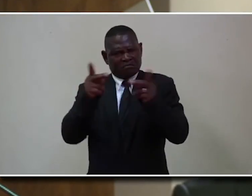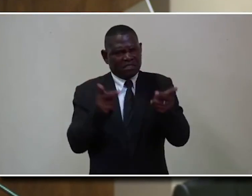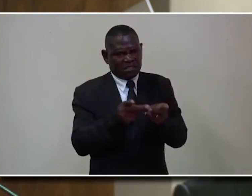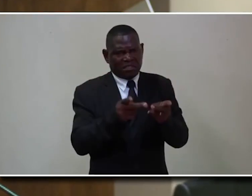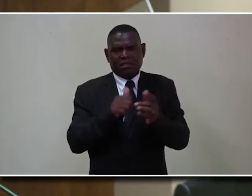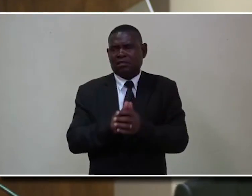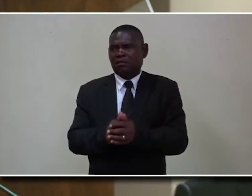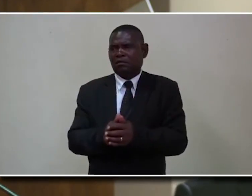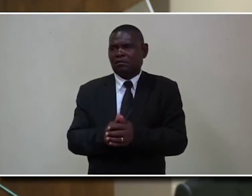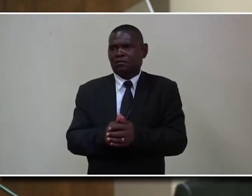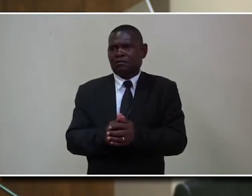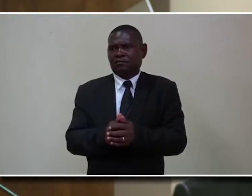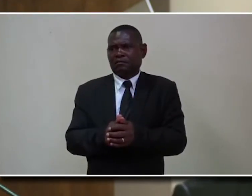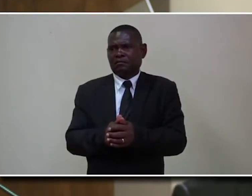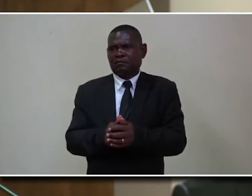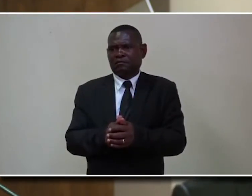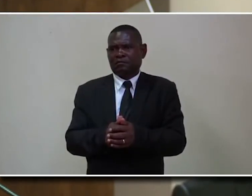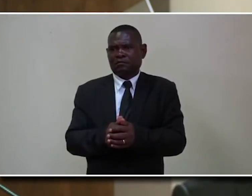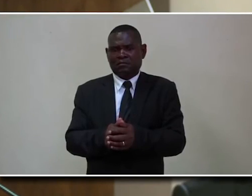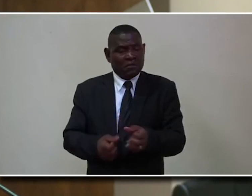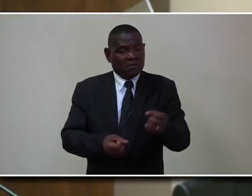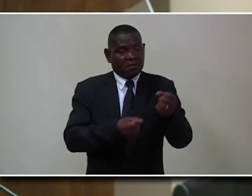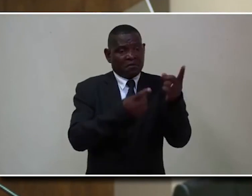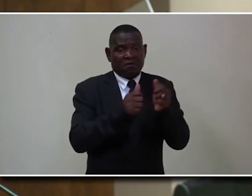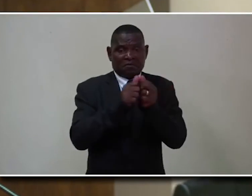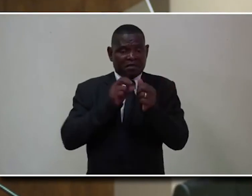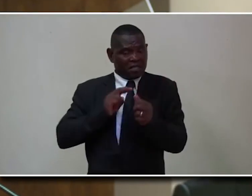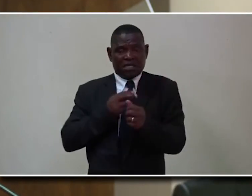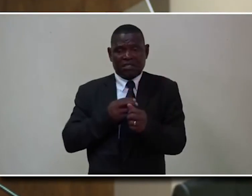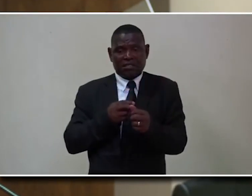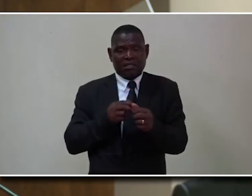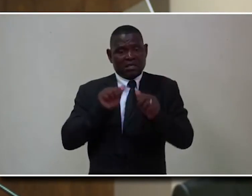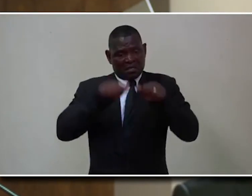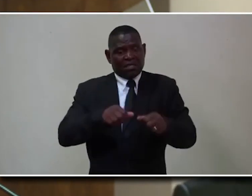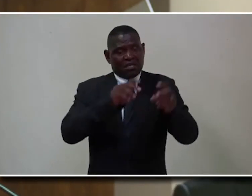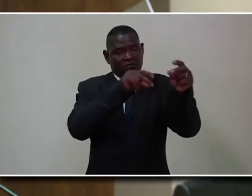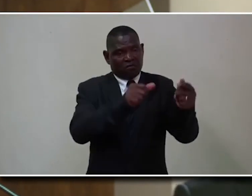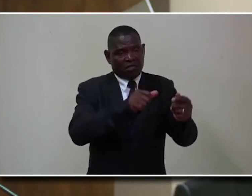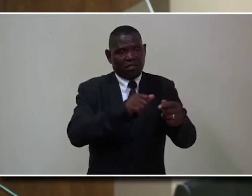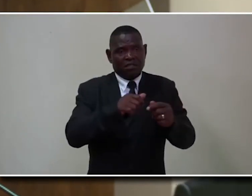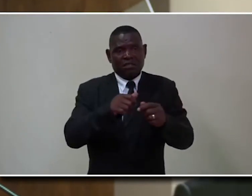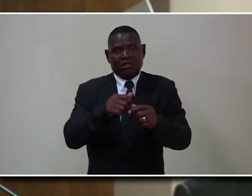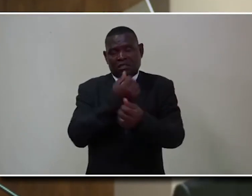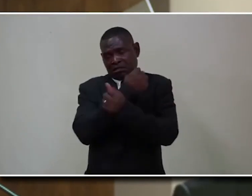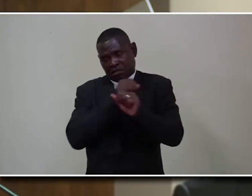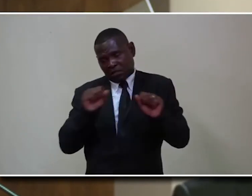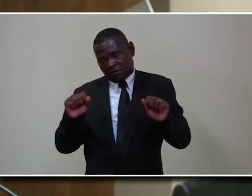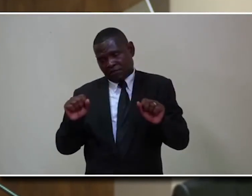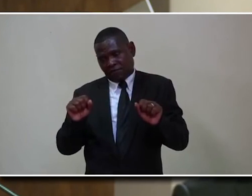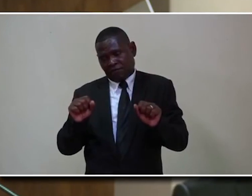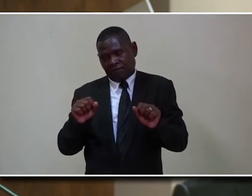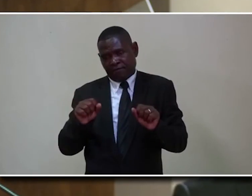muno tipita mmadera mwatu mosiyana siyana. Travel with us, Father, so that we can reach safely. Yenda ninafe atate kuti tikafike